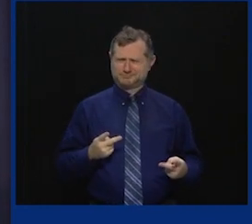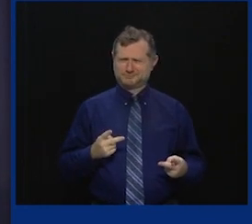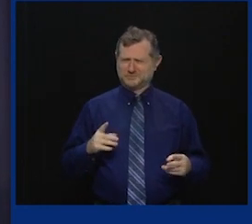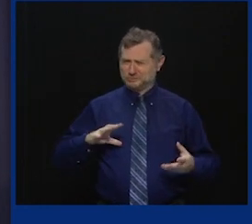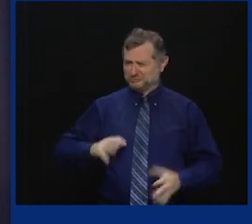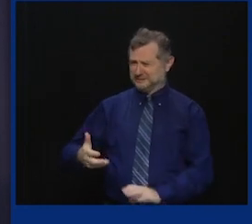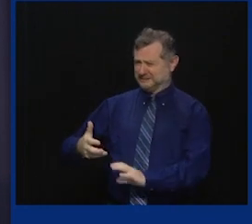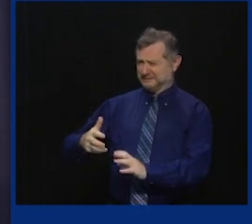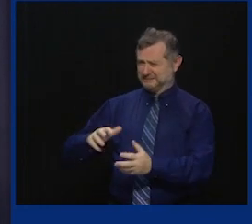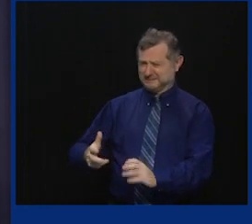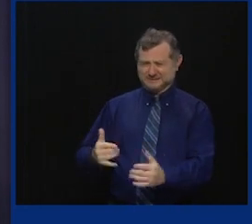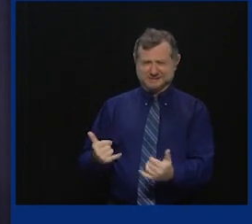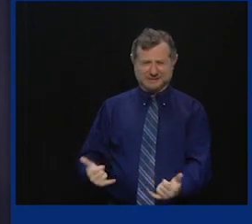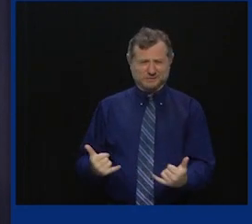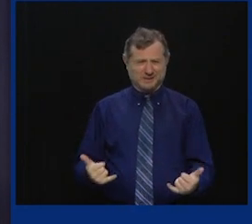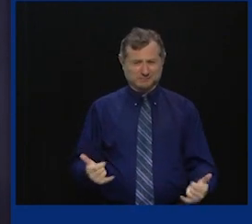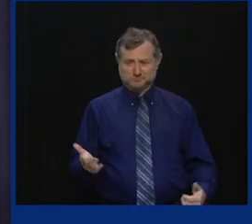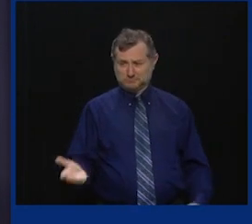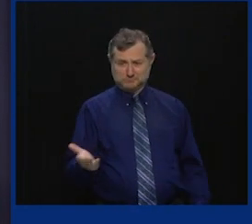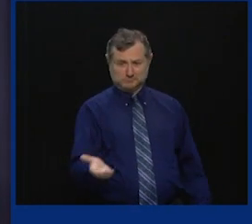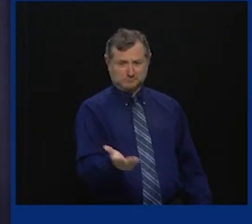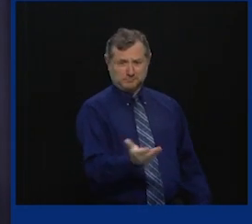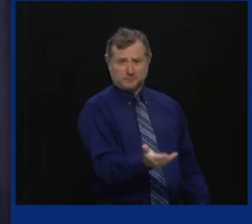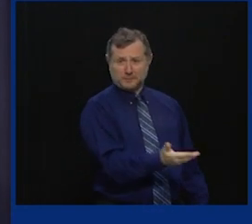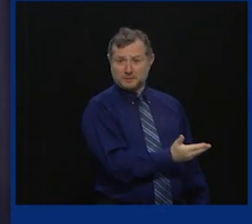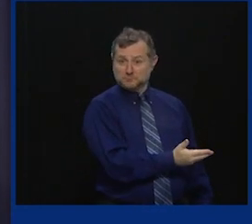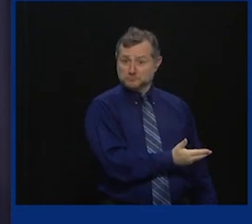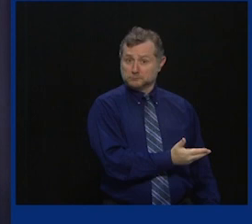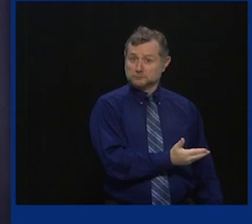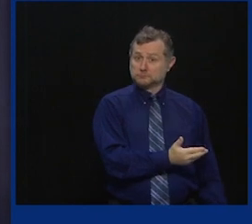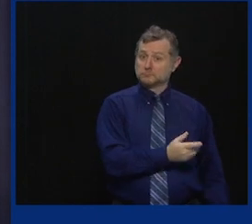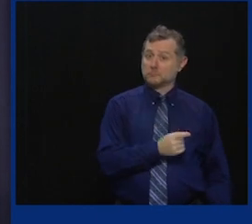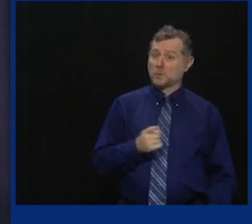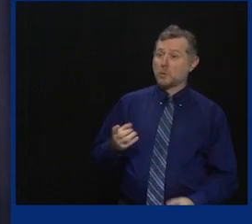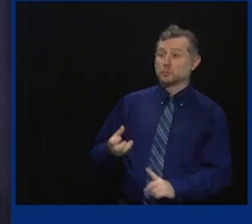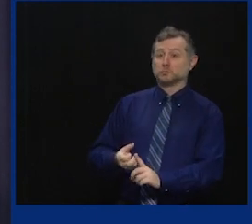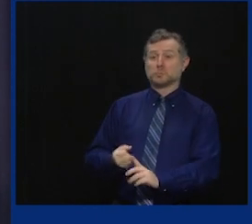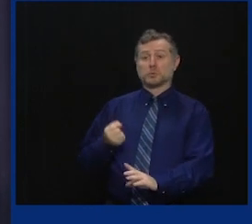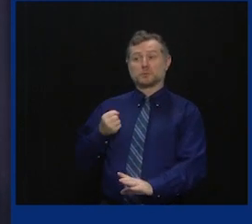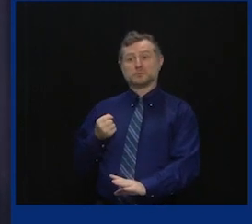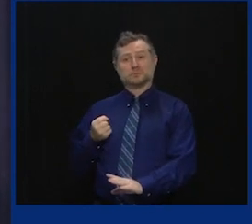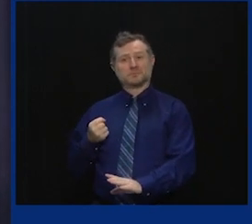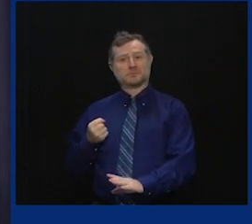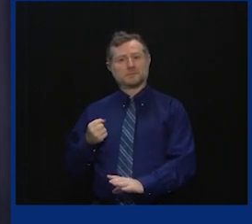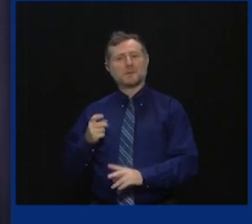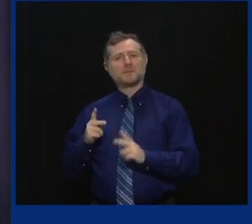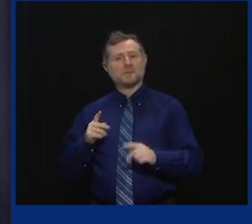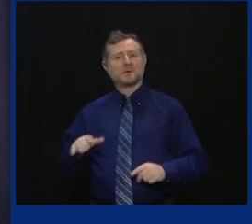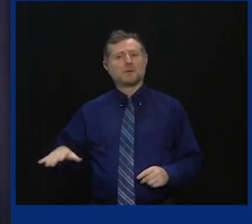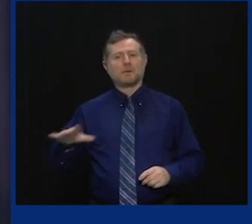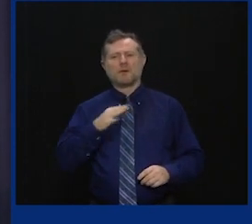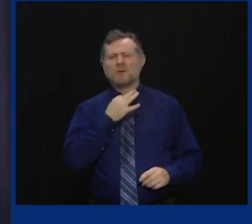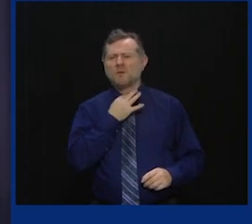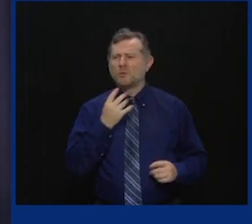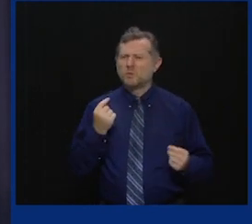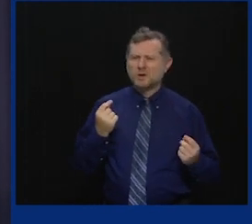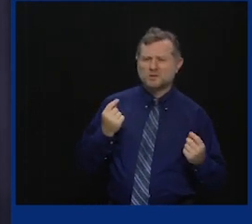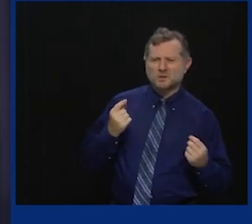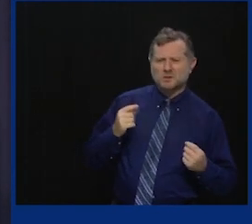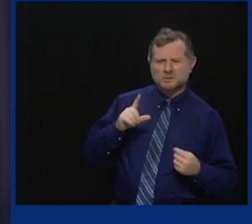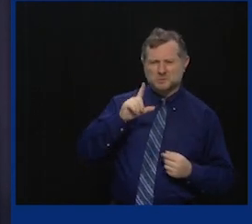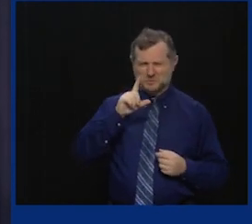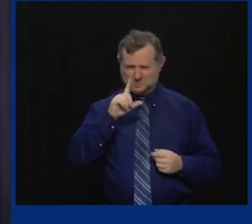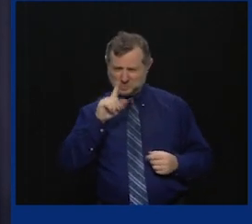She pulled me in. I know there's some people who like to keep track of whether the lieutenant governor has a job or not, so I want to bring that up.